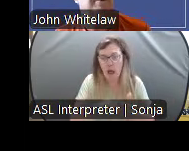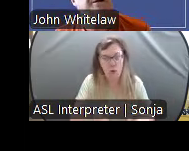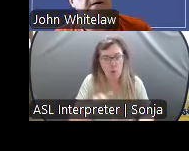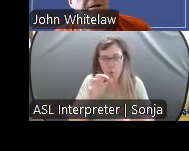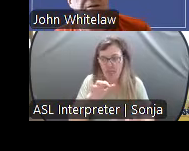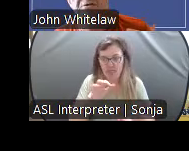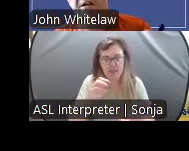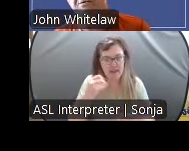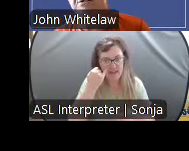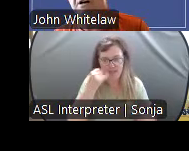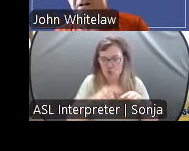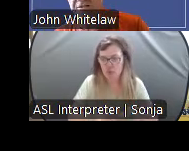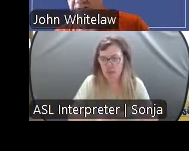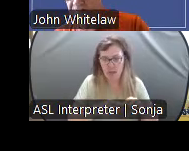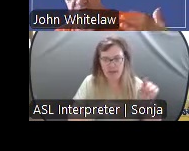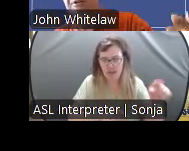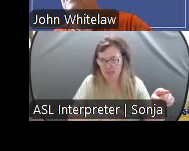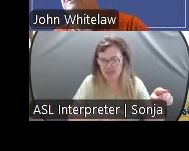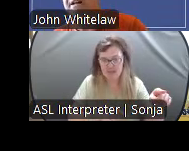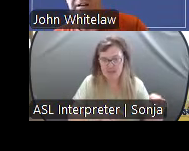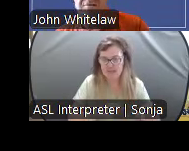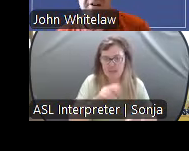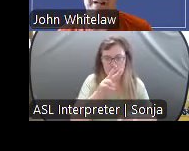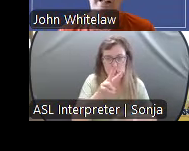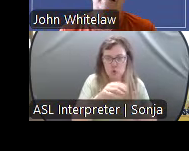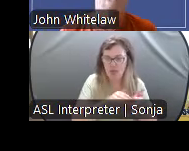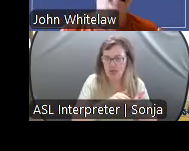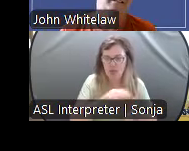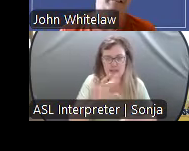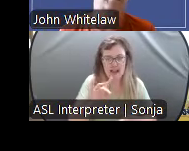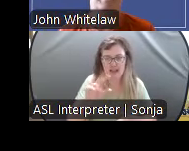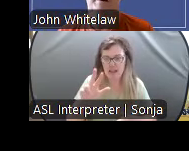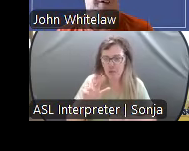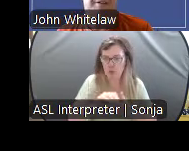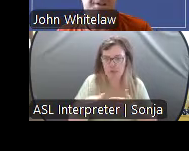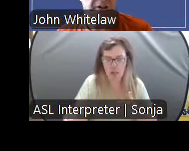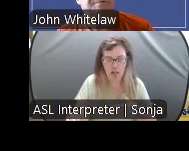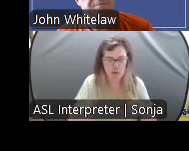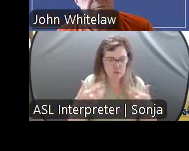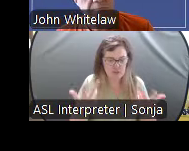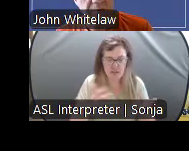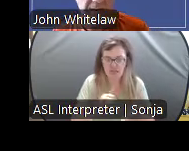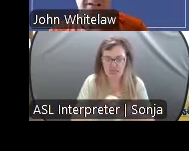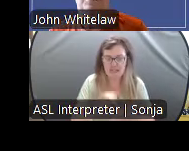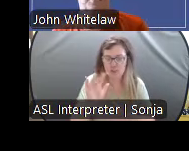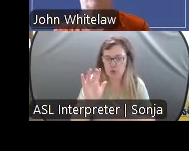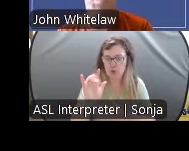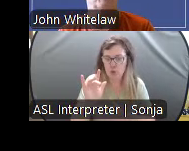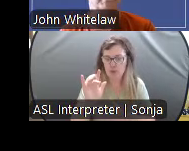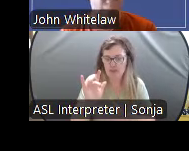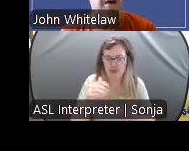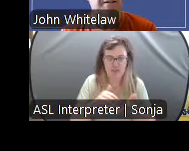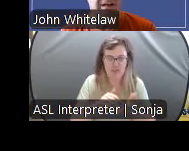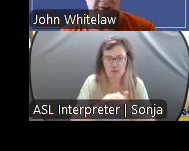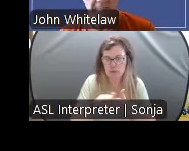upon. $2,000 and 2,083 is basically 25,000 a year. That is not a huge